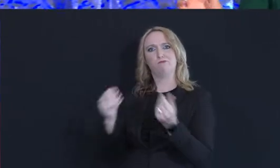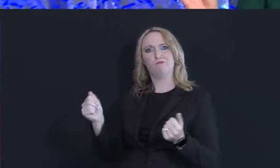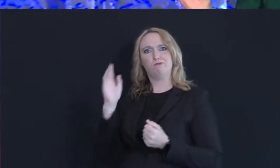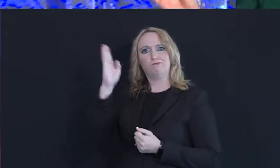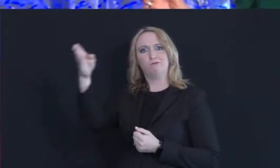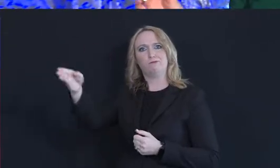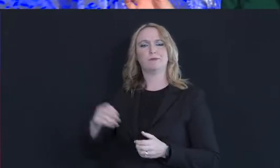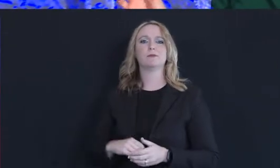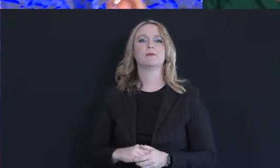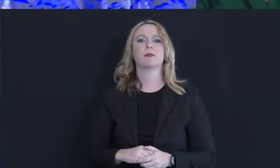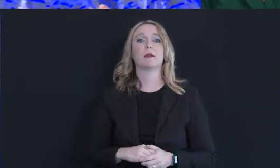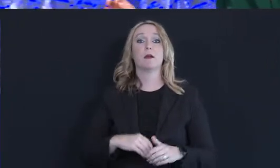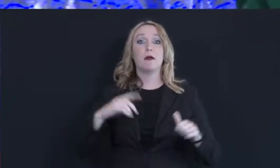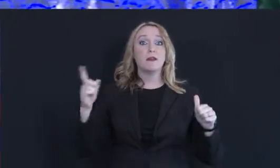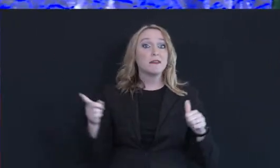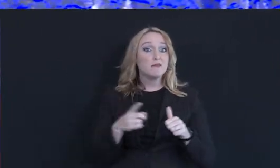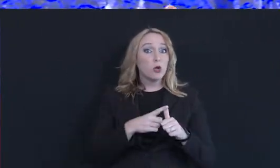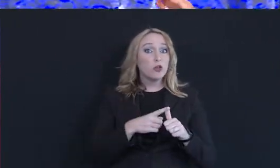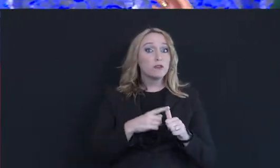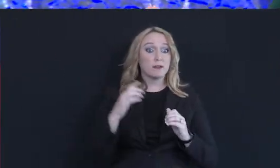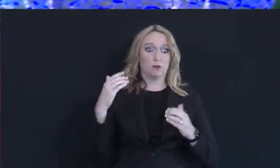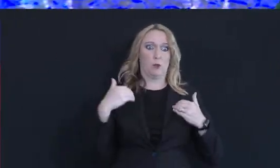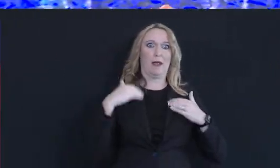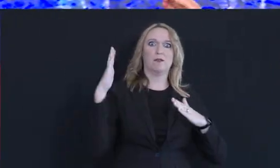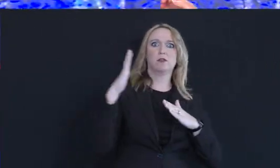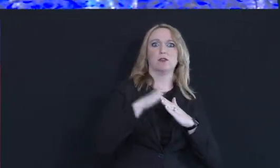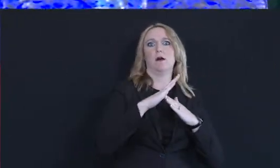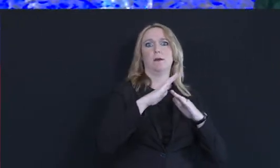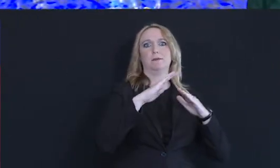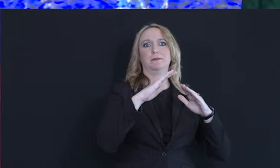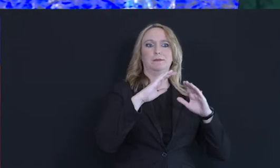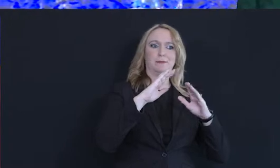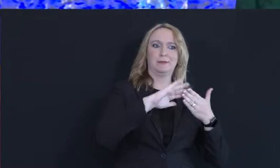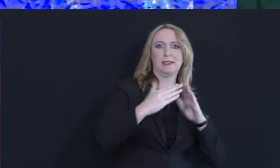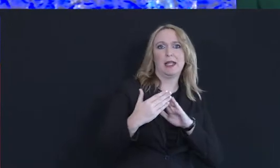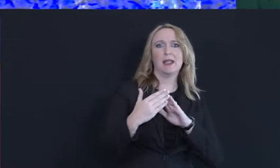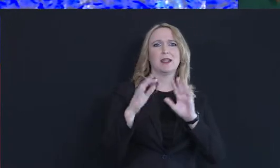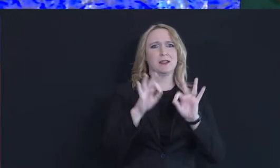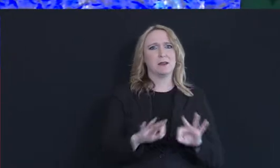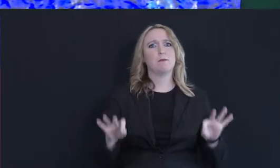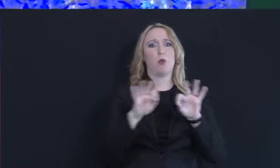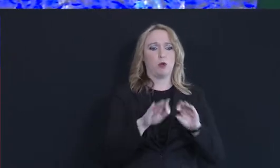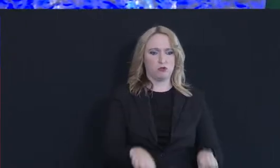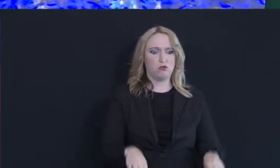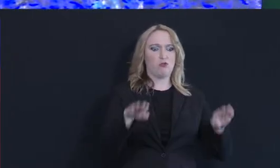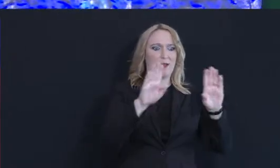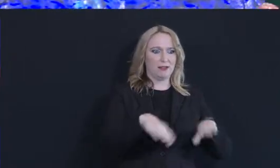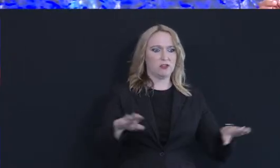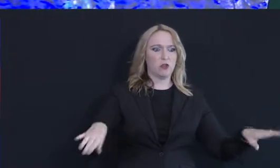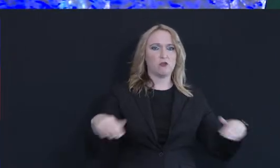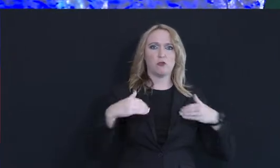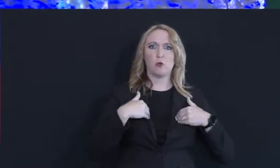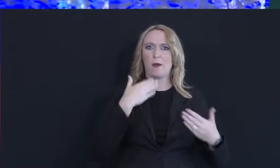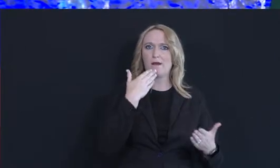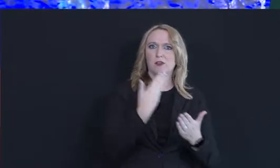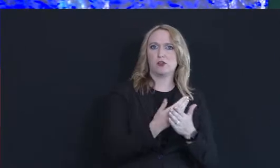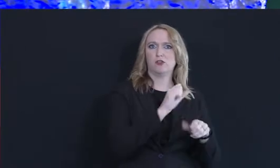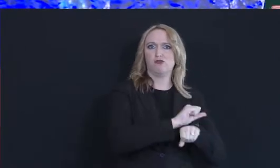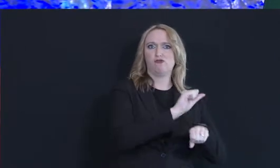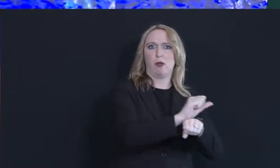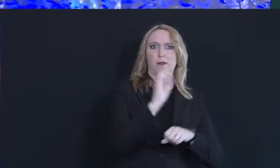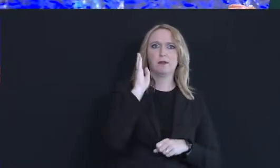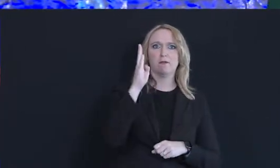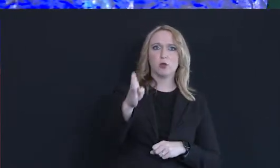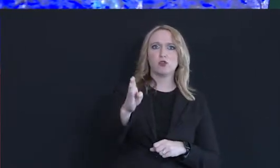you have to get our students on track and ready for the jobs of the future the foundation of all healthy developed countries